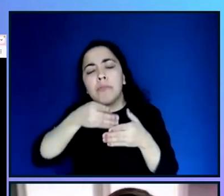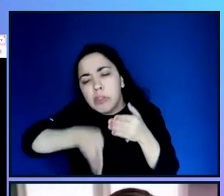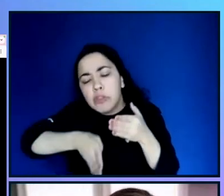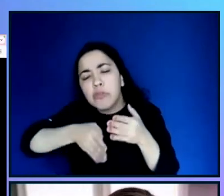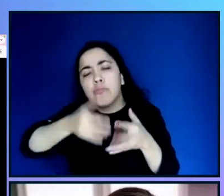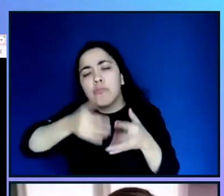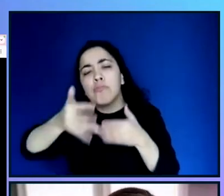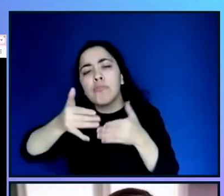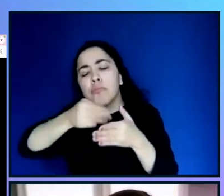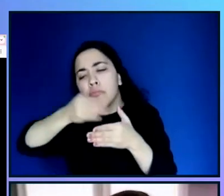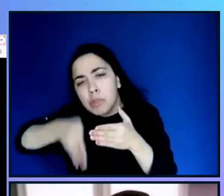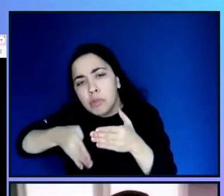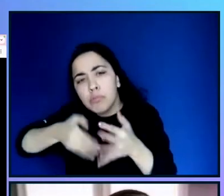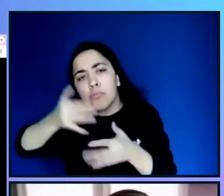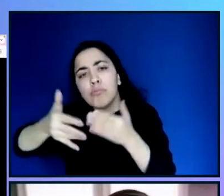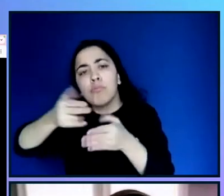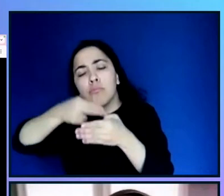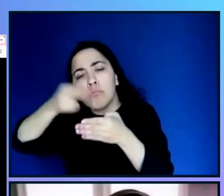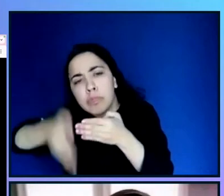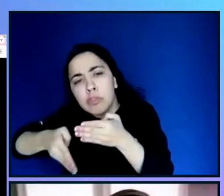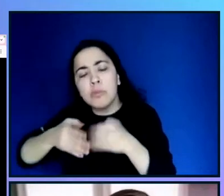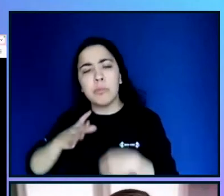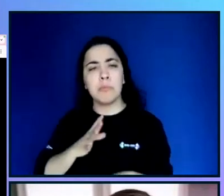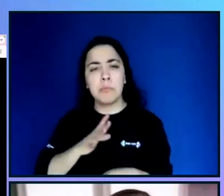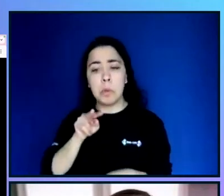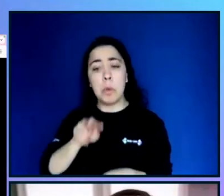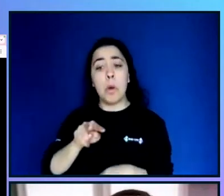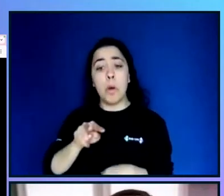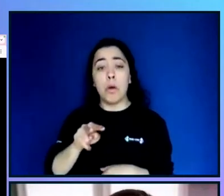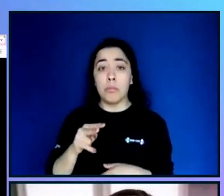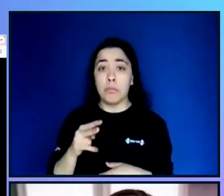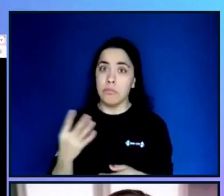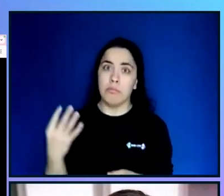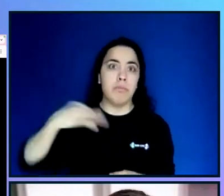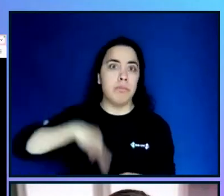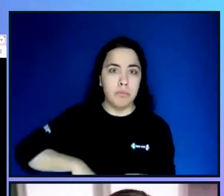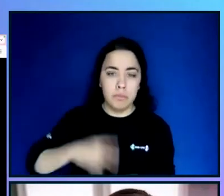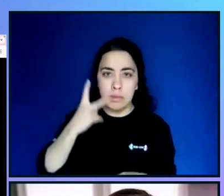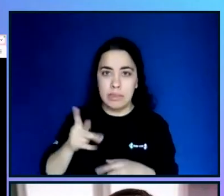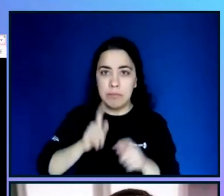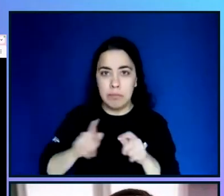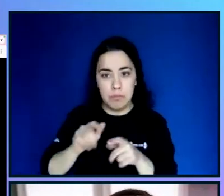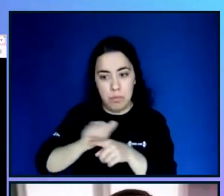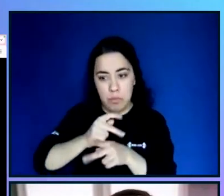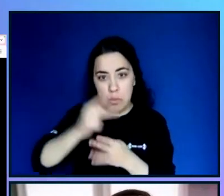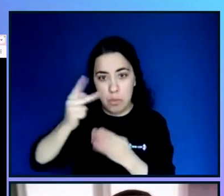incredibly rewarding to watch these two programs grow in 2023.